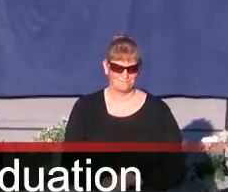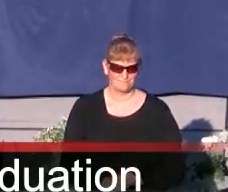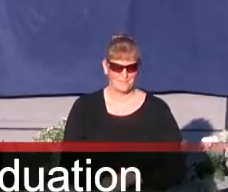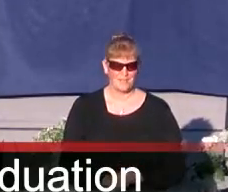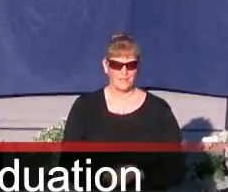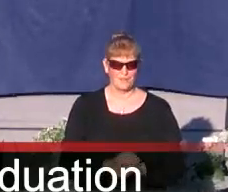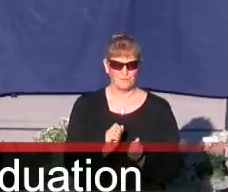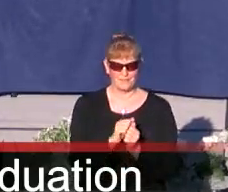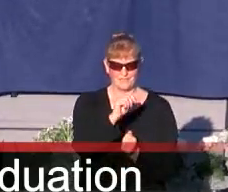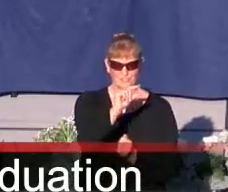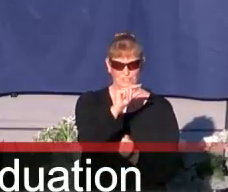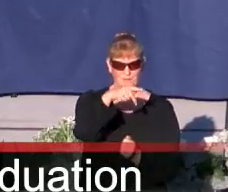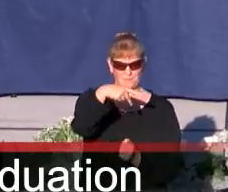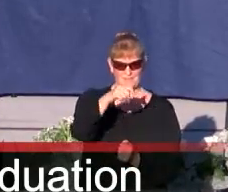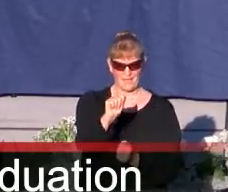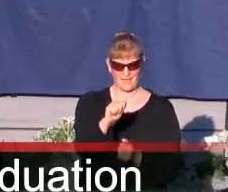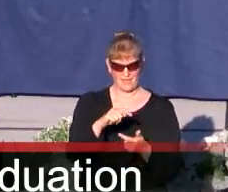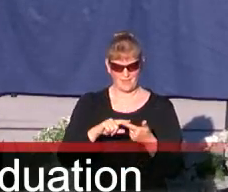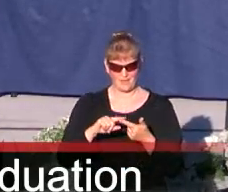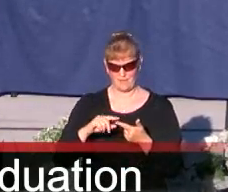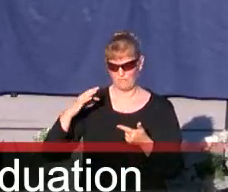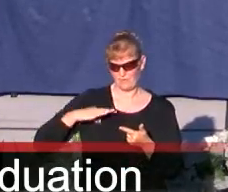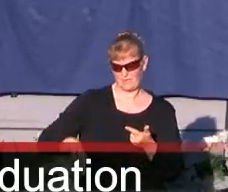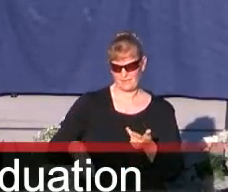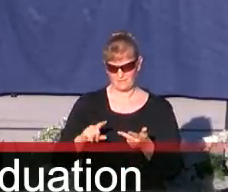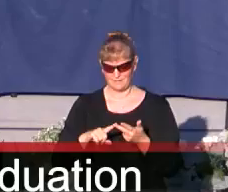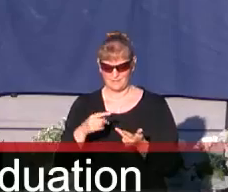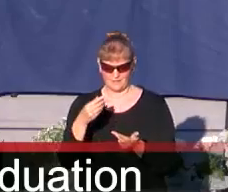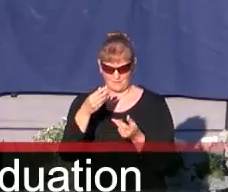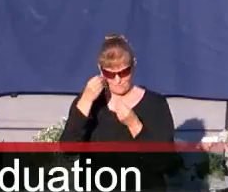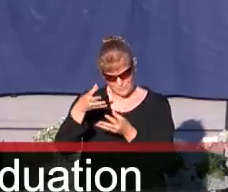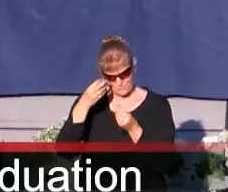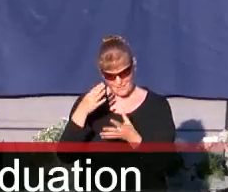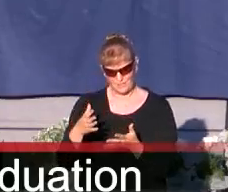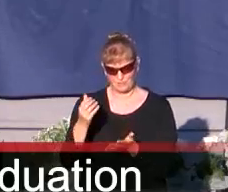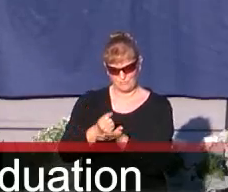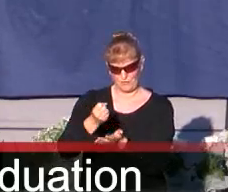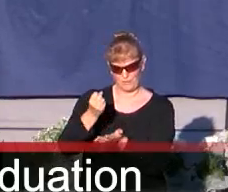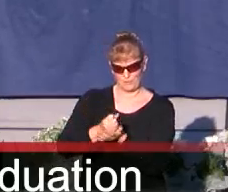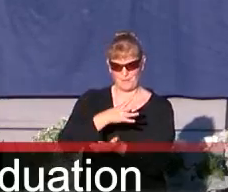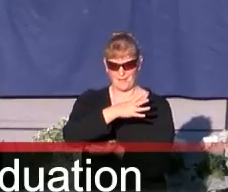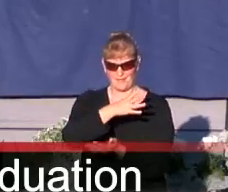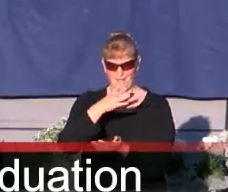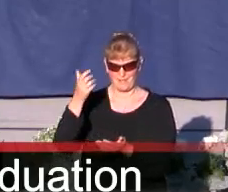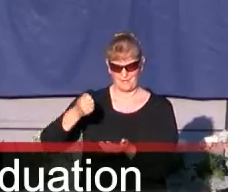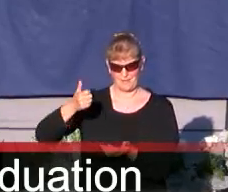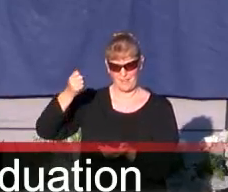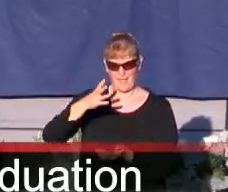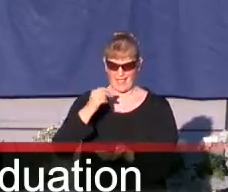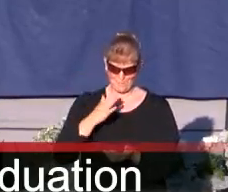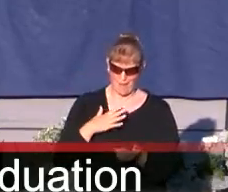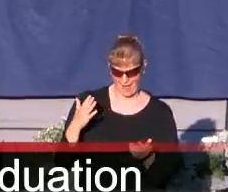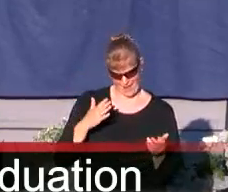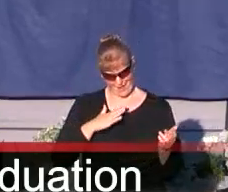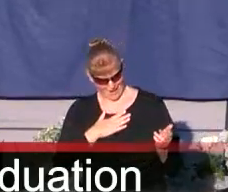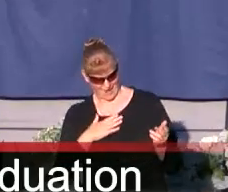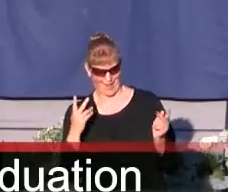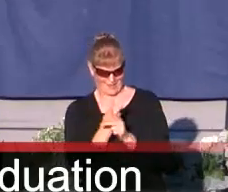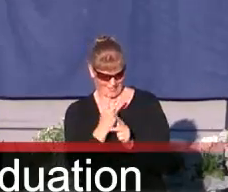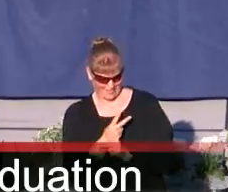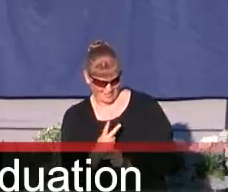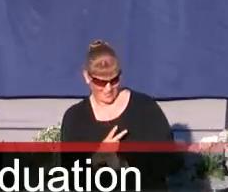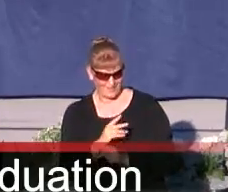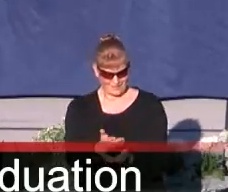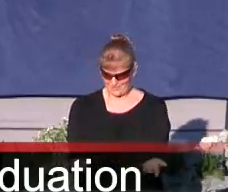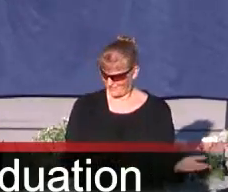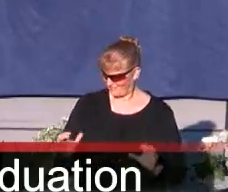GPA, credits, data, scholarship awards, and my personal calculations, this